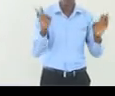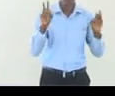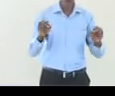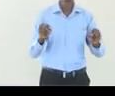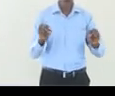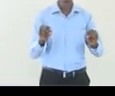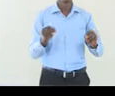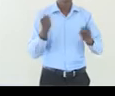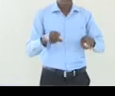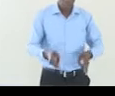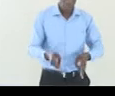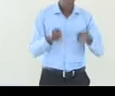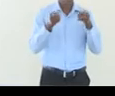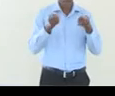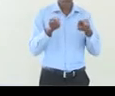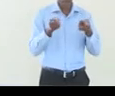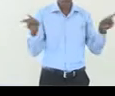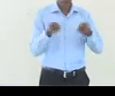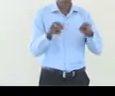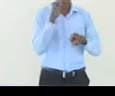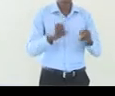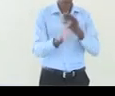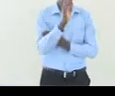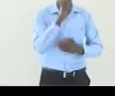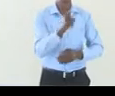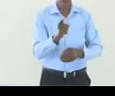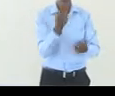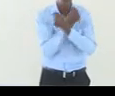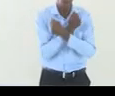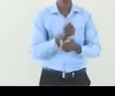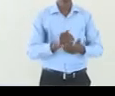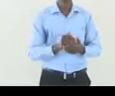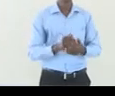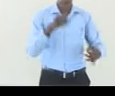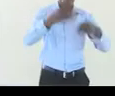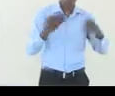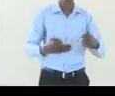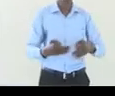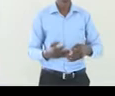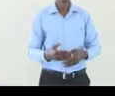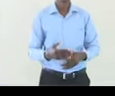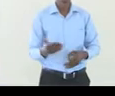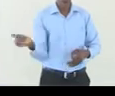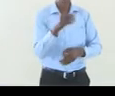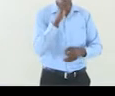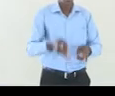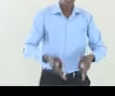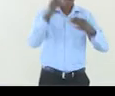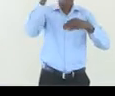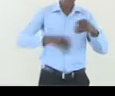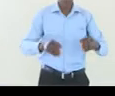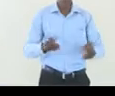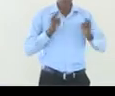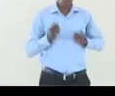No. The highest in the scale of values is God. Truth, love, truth, justice. They are higher than